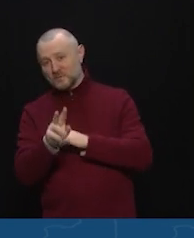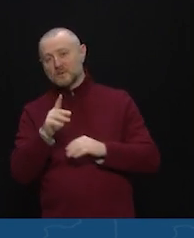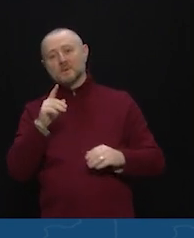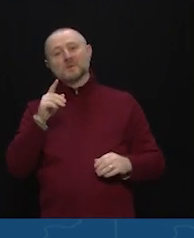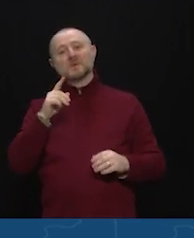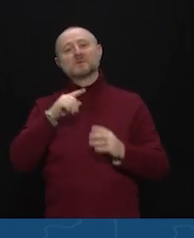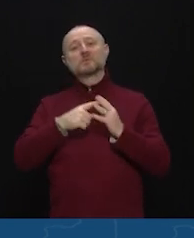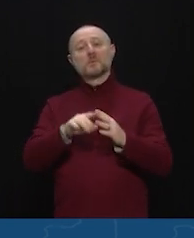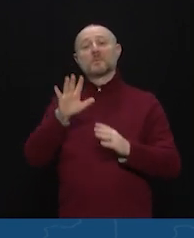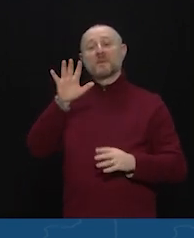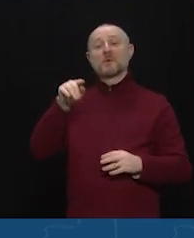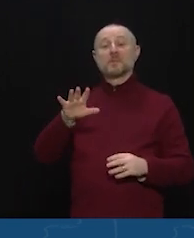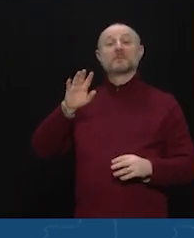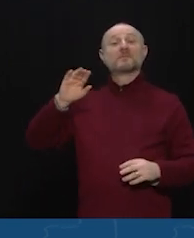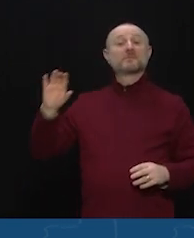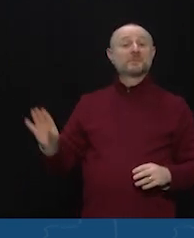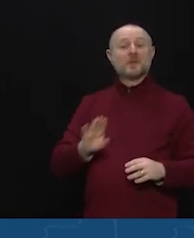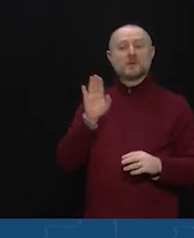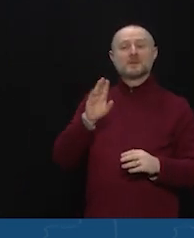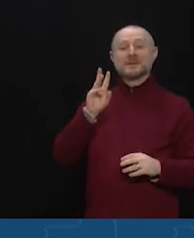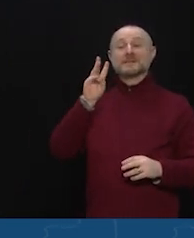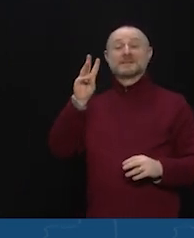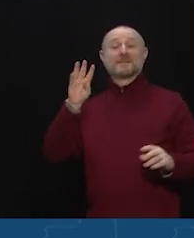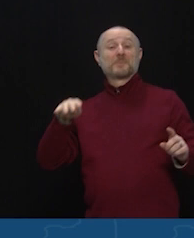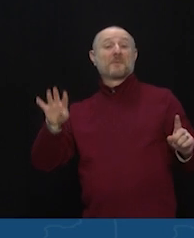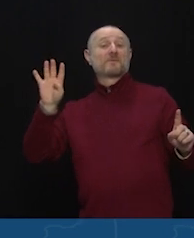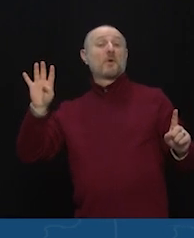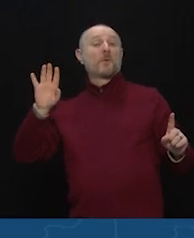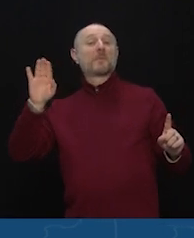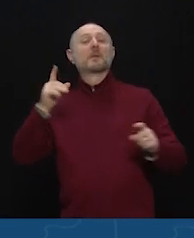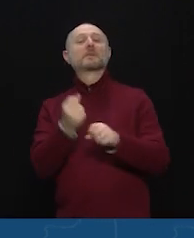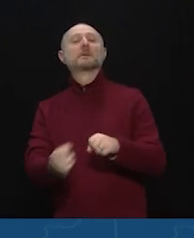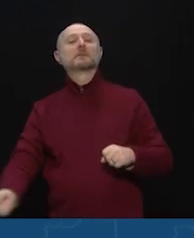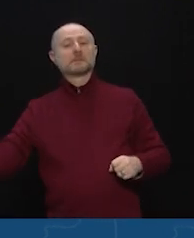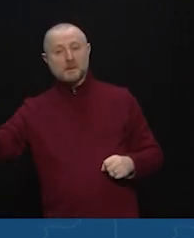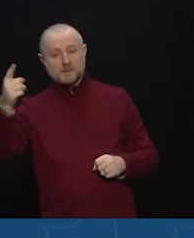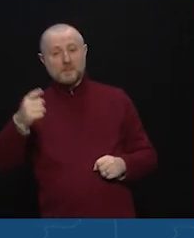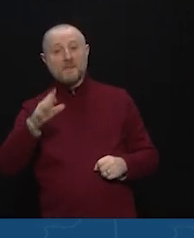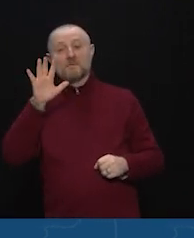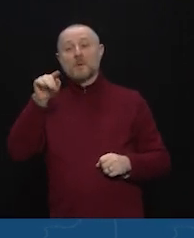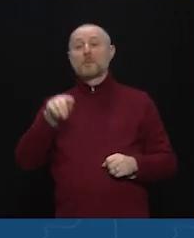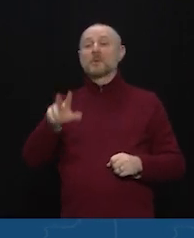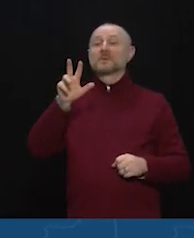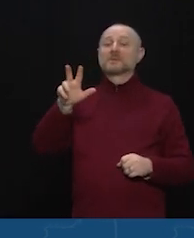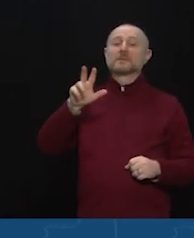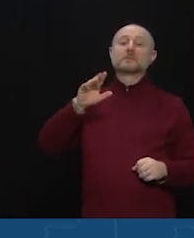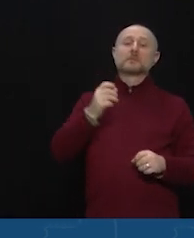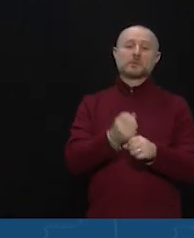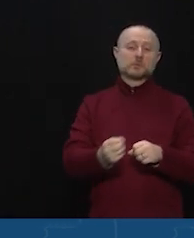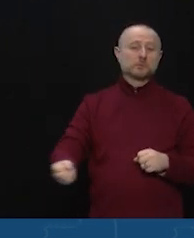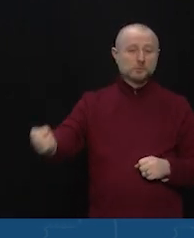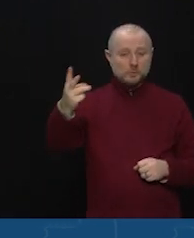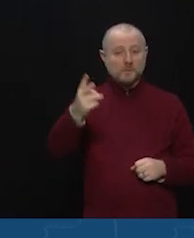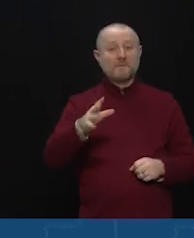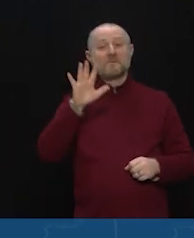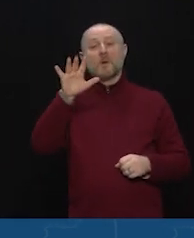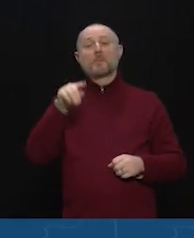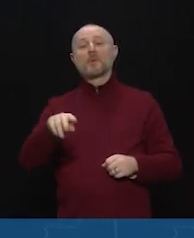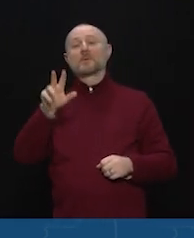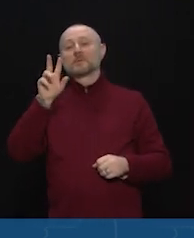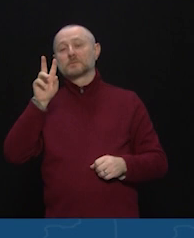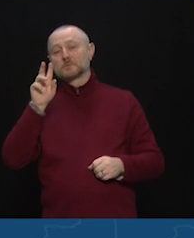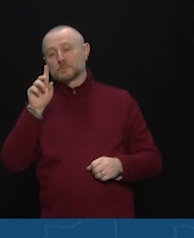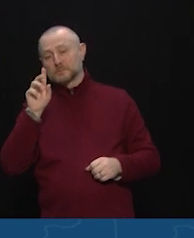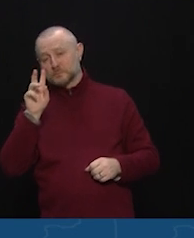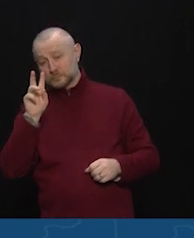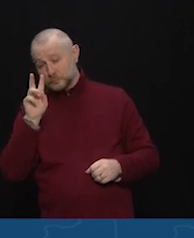year, 6.4 in 23, 5.3 in 24, and 5.5 in 25. And then we'll show in this plan